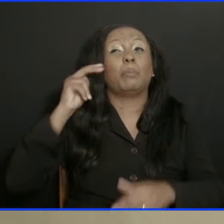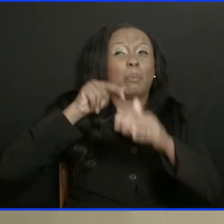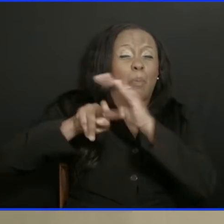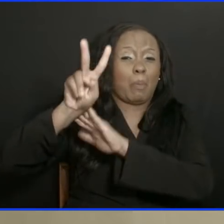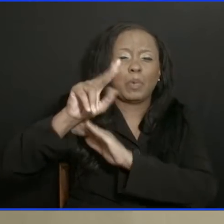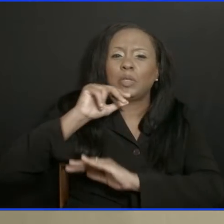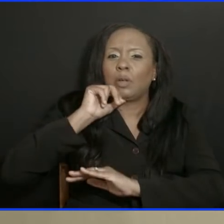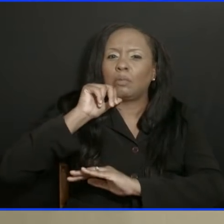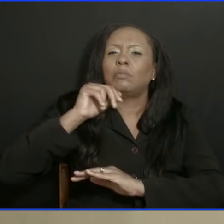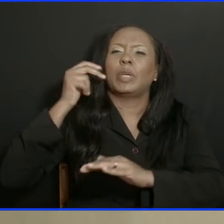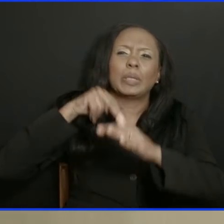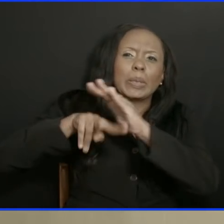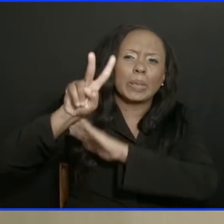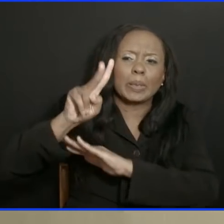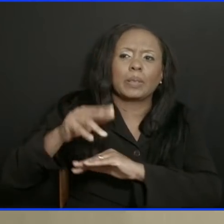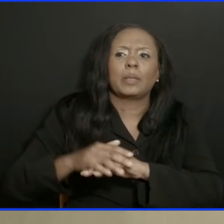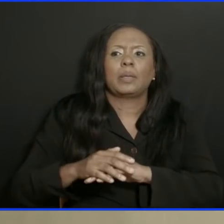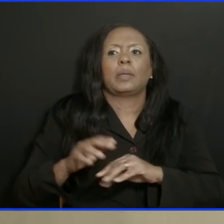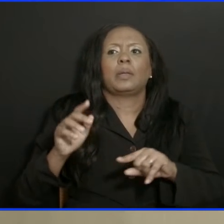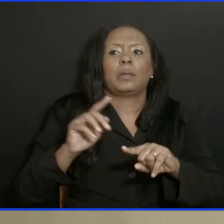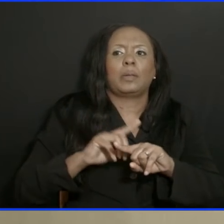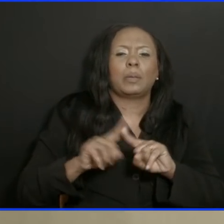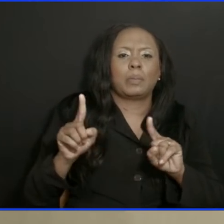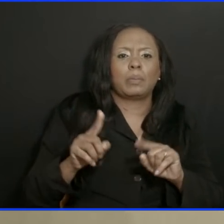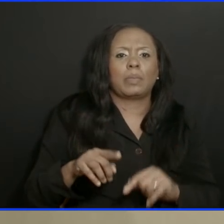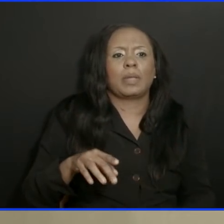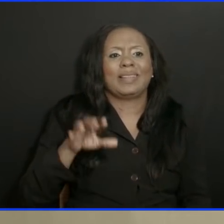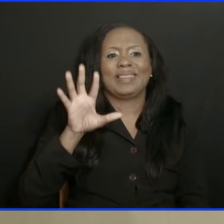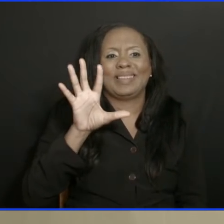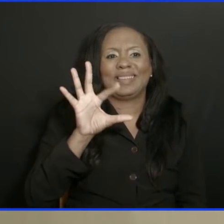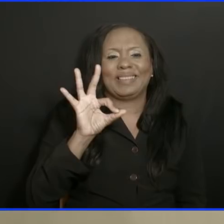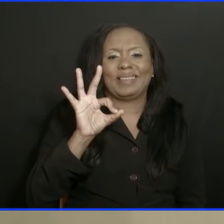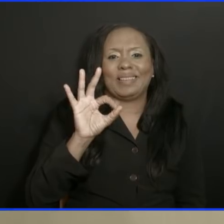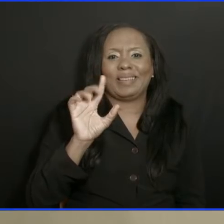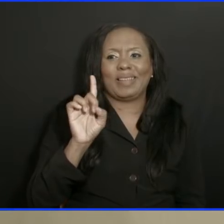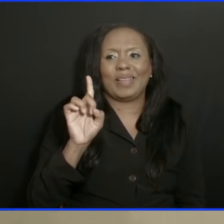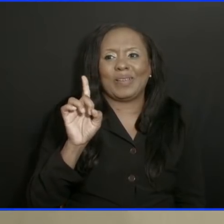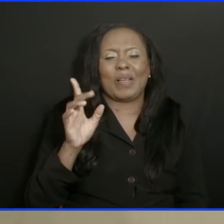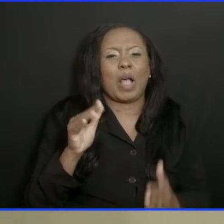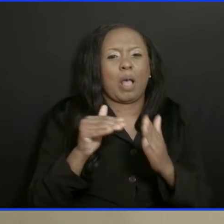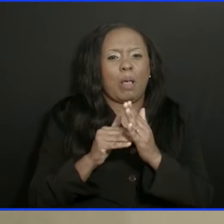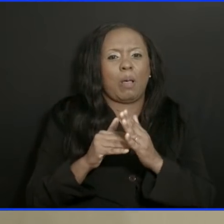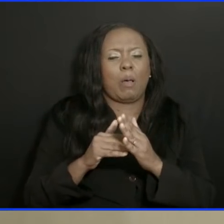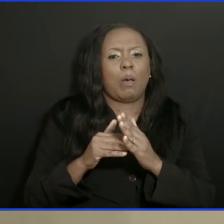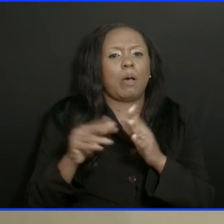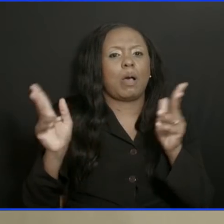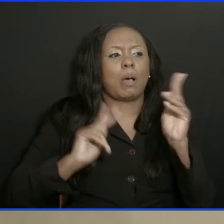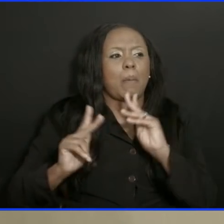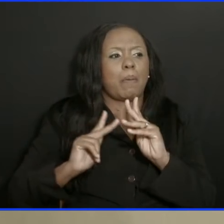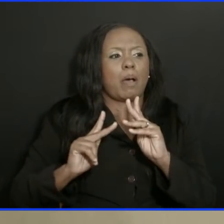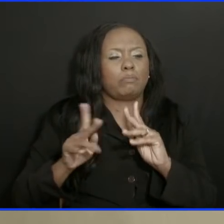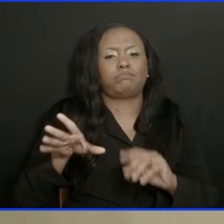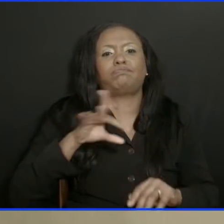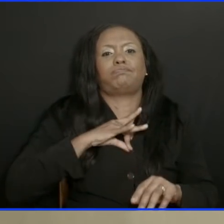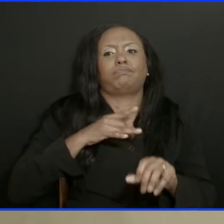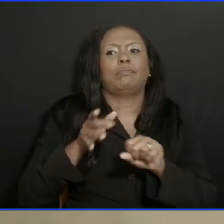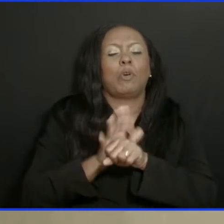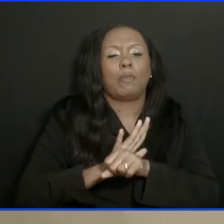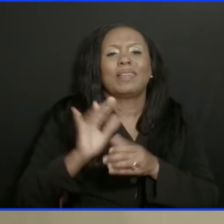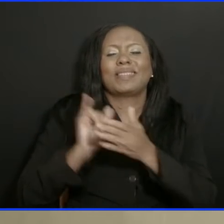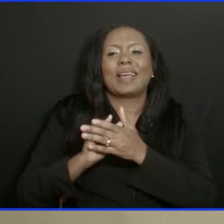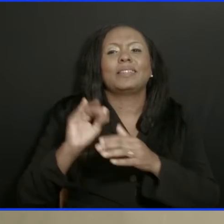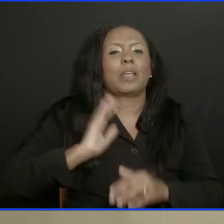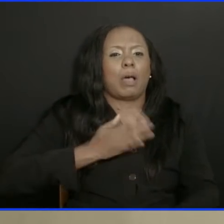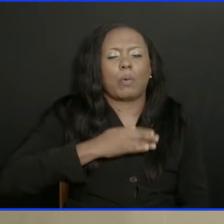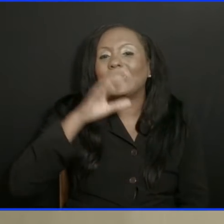6 to 7 week period is just over 91,000 cases in Barbados. If you looked at a better case scenario where you